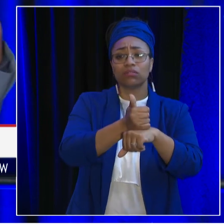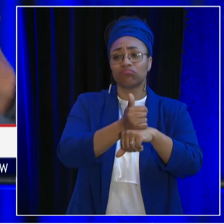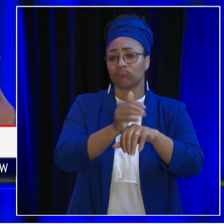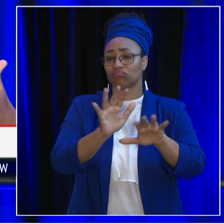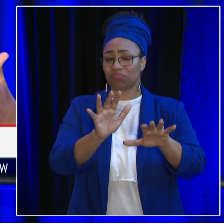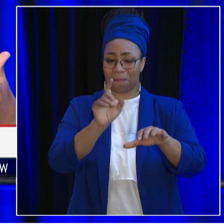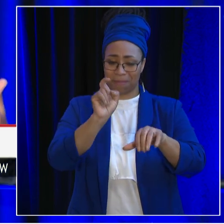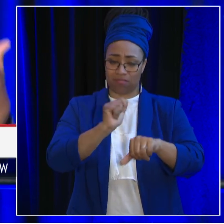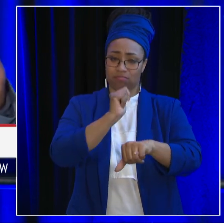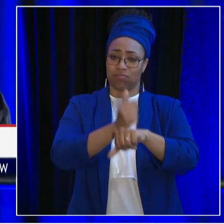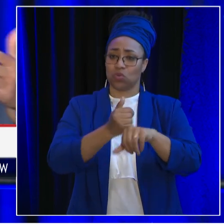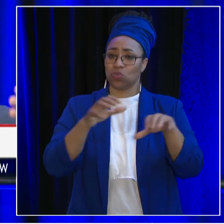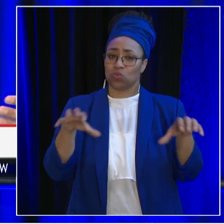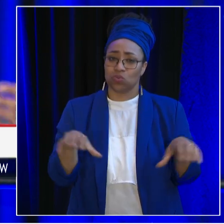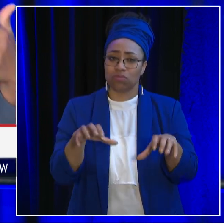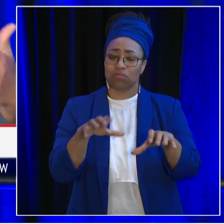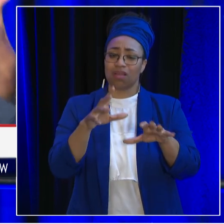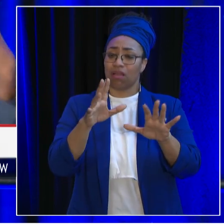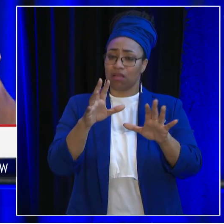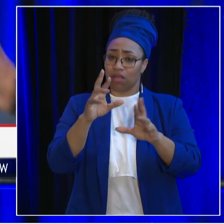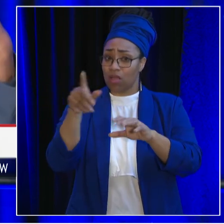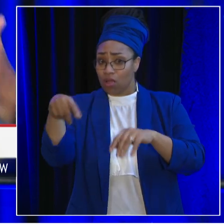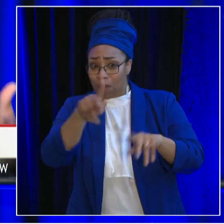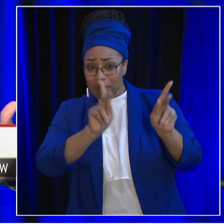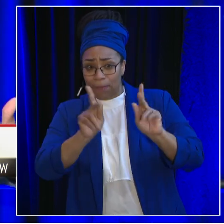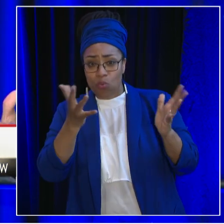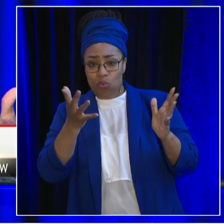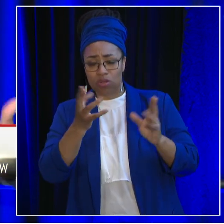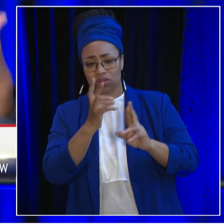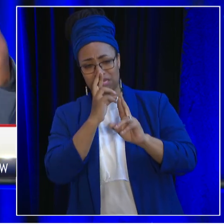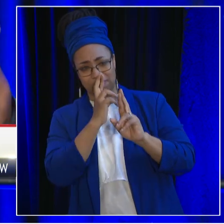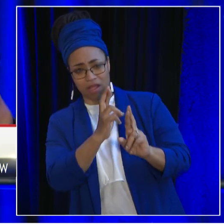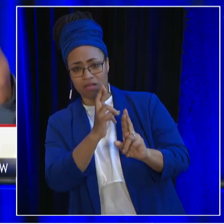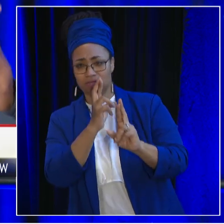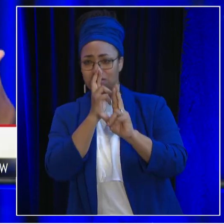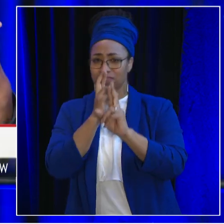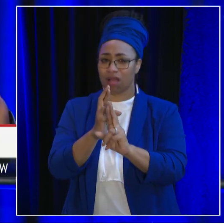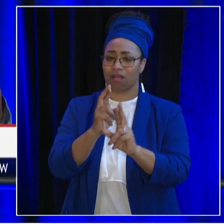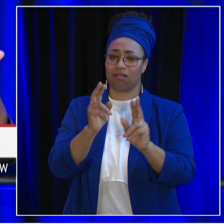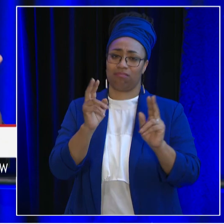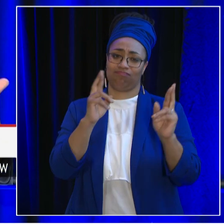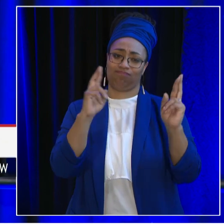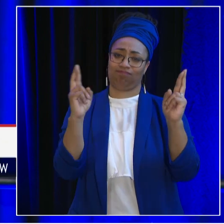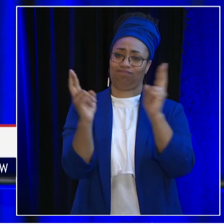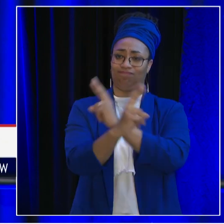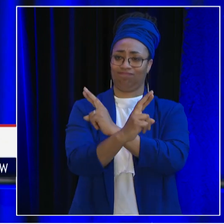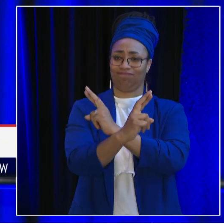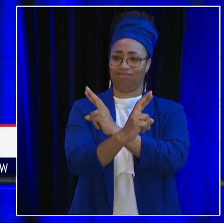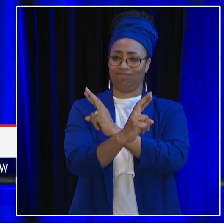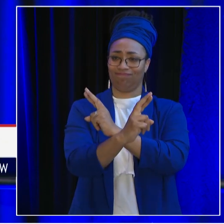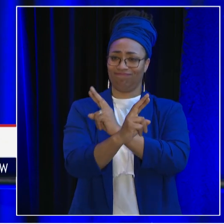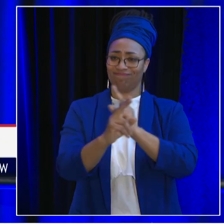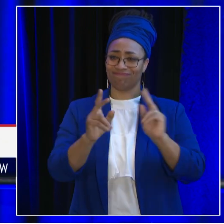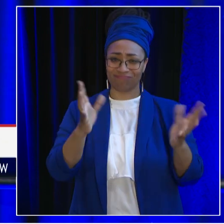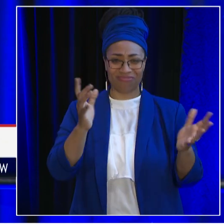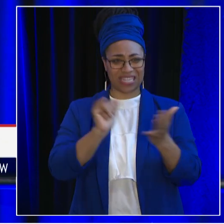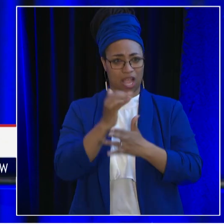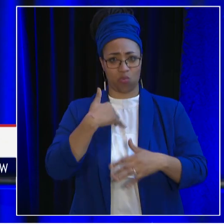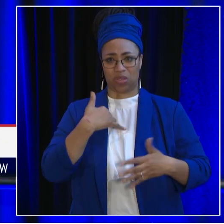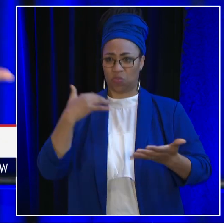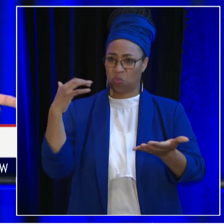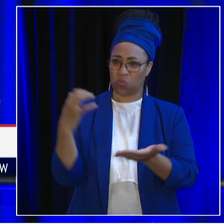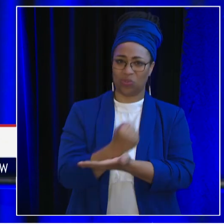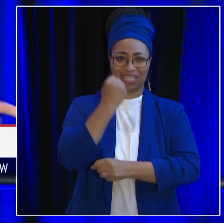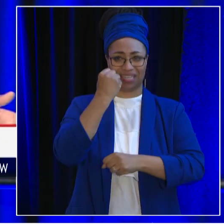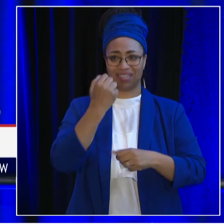have respect for other people in our movement too. Because that is how we're going to win. Because I'll tell you, our opposition will